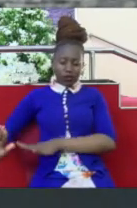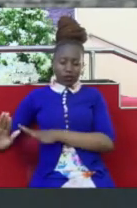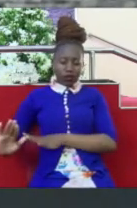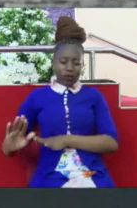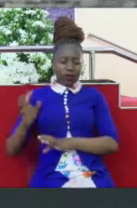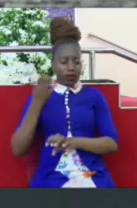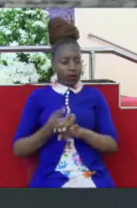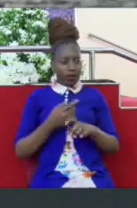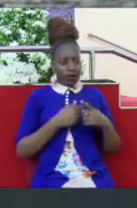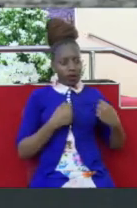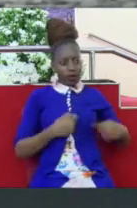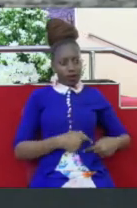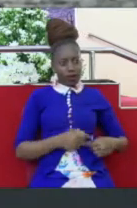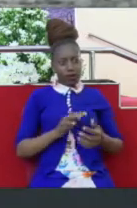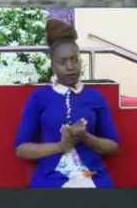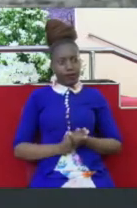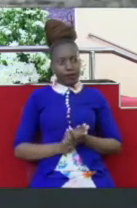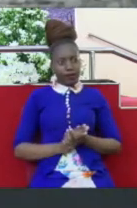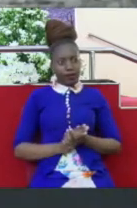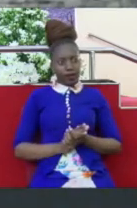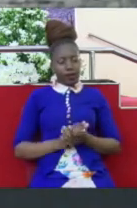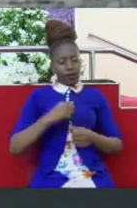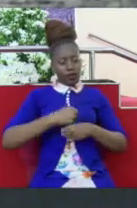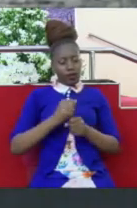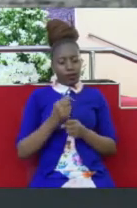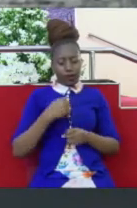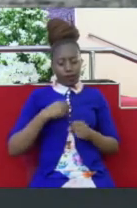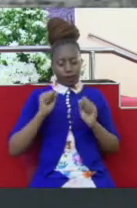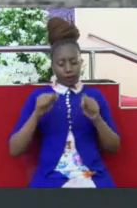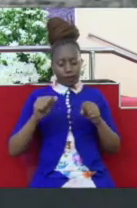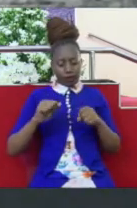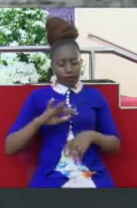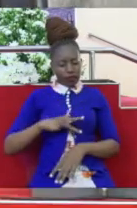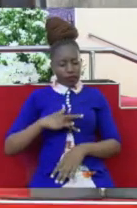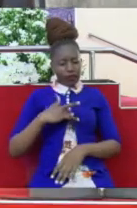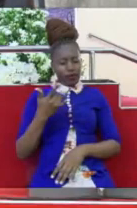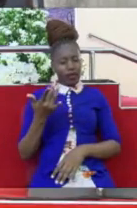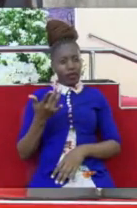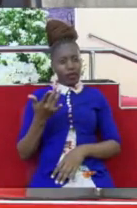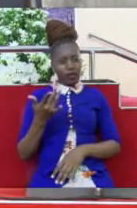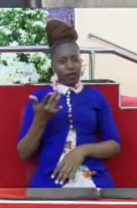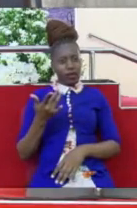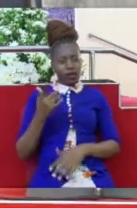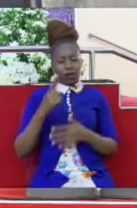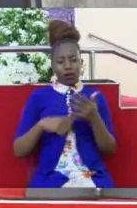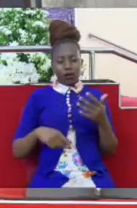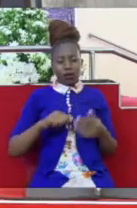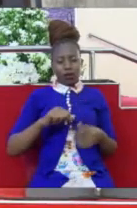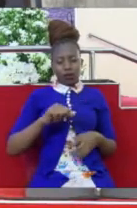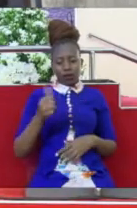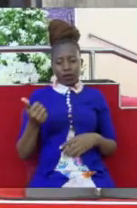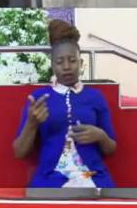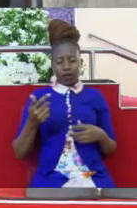nyama, that I can feel what you feel, Lord. Na ili nihisi kila ambacho watu wanahisi. Amen. Amen.